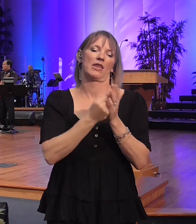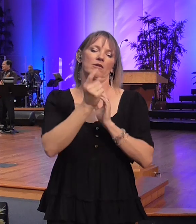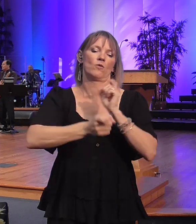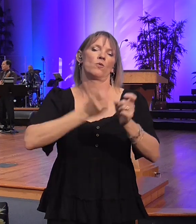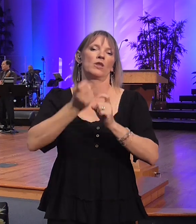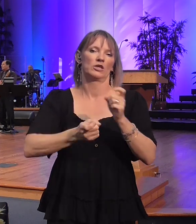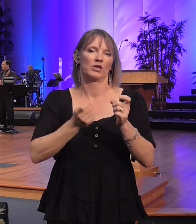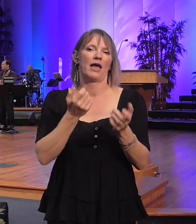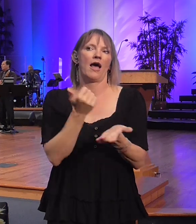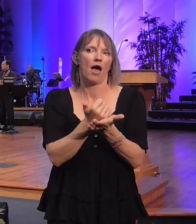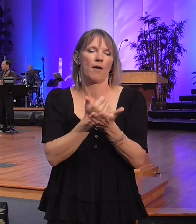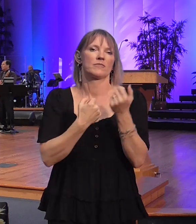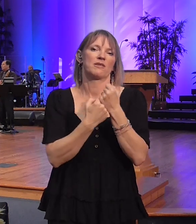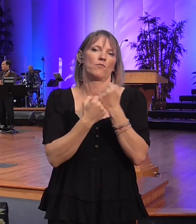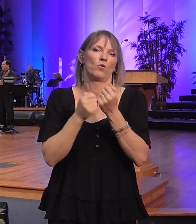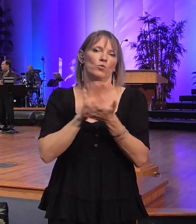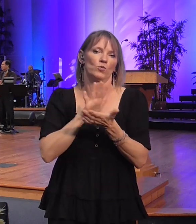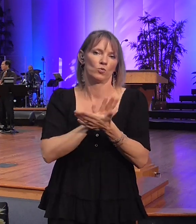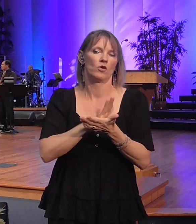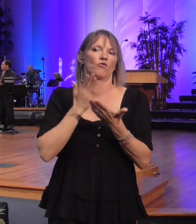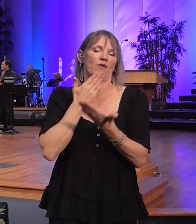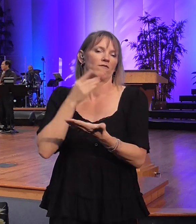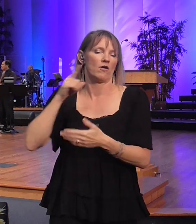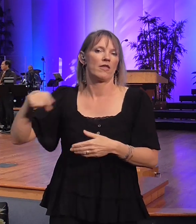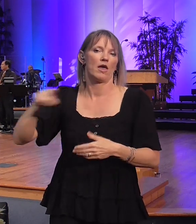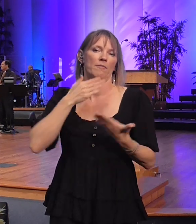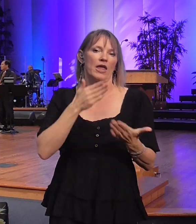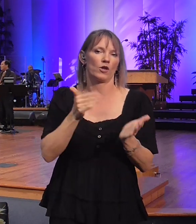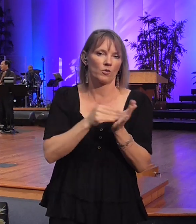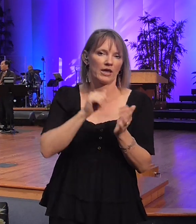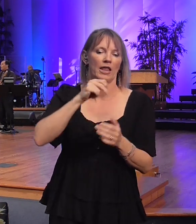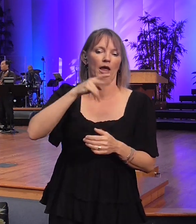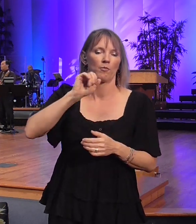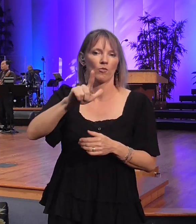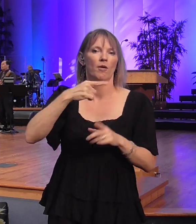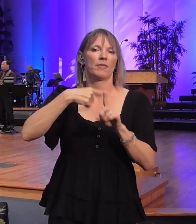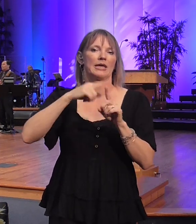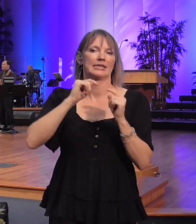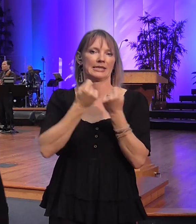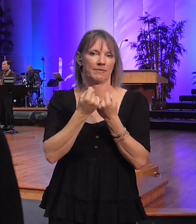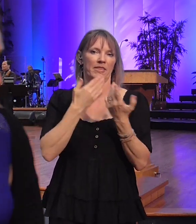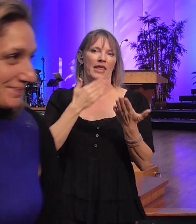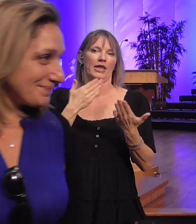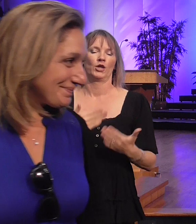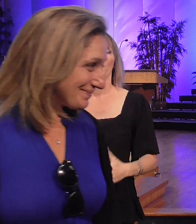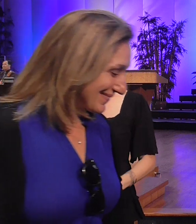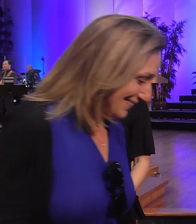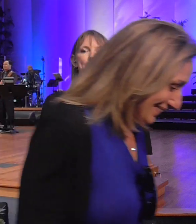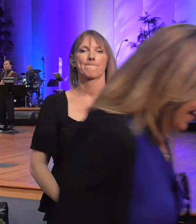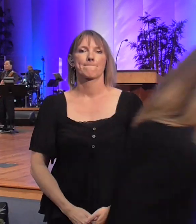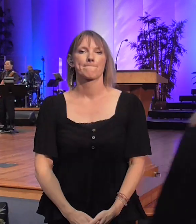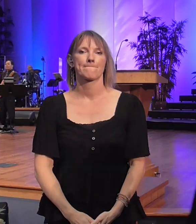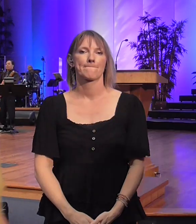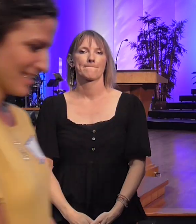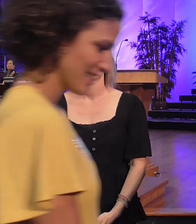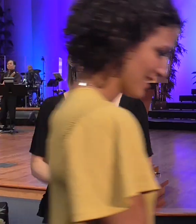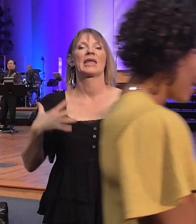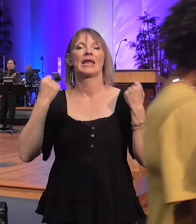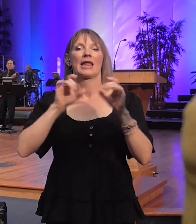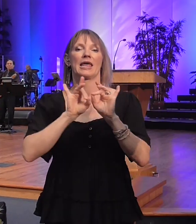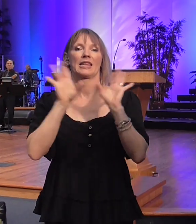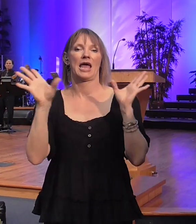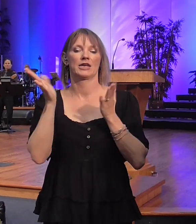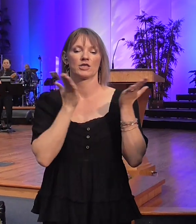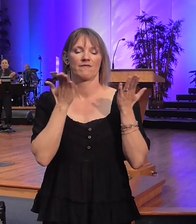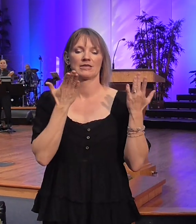fund the school, and we're just so grateful for them. Thank you again, April and team, so very much. We want you to know as well that Healing Light service is tonight at 5